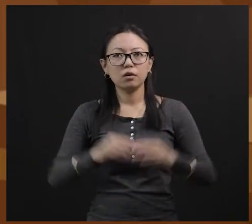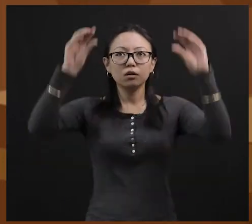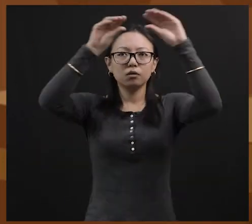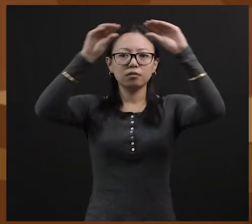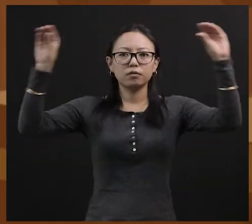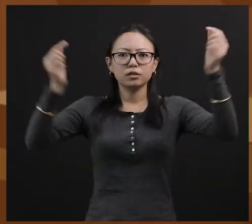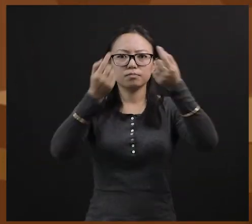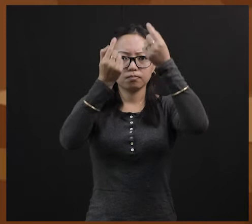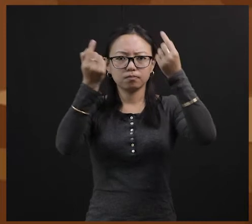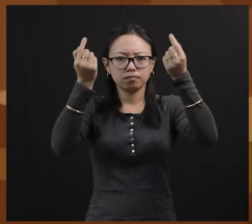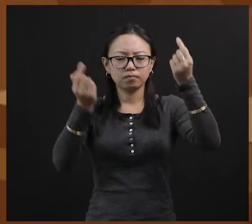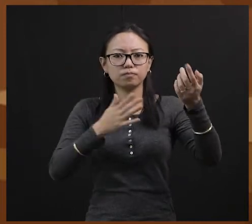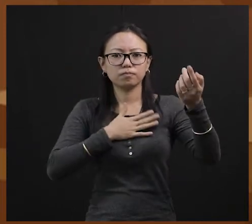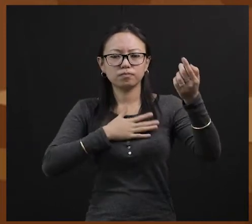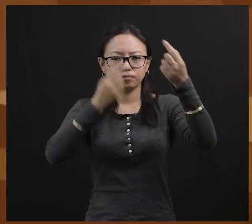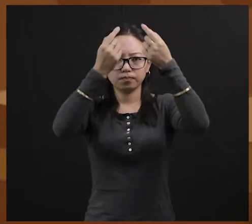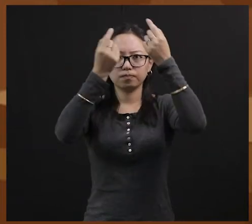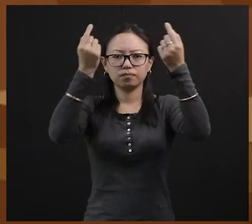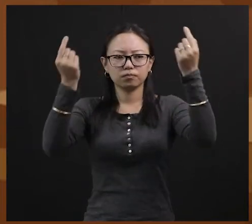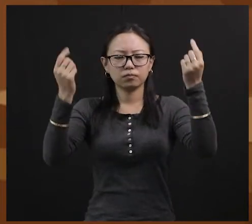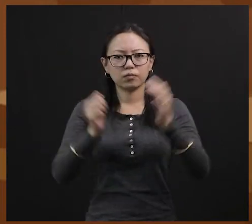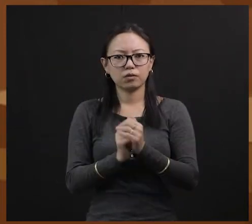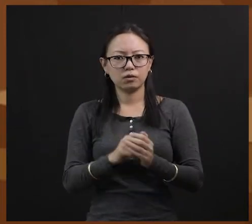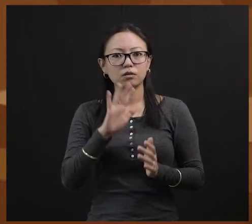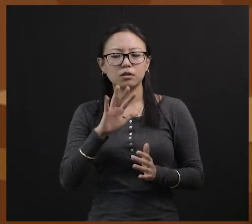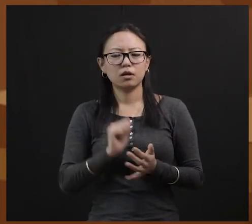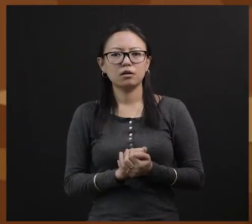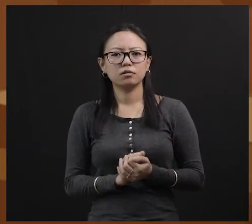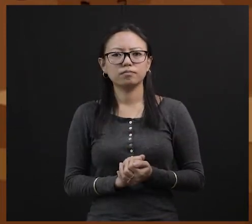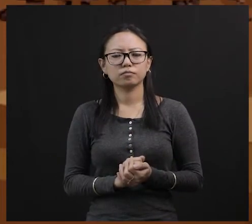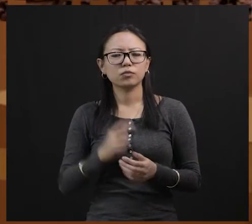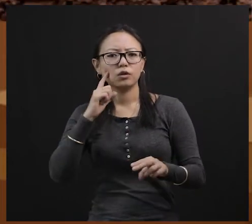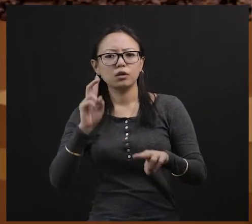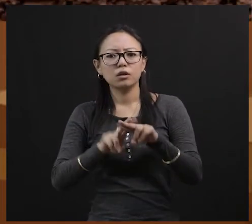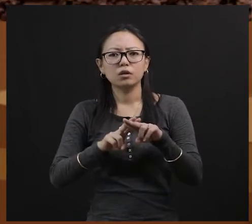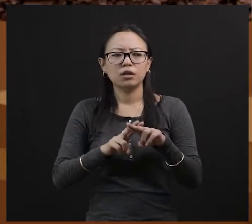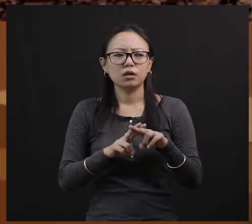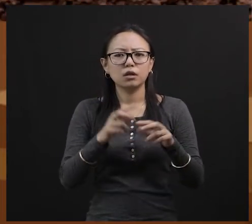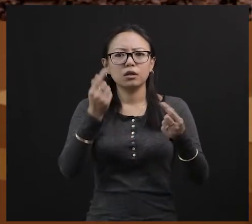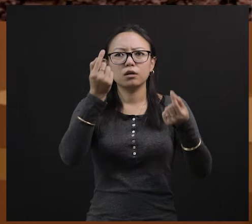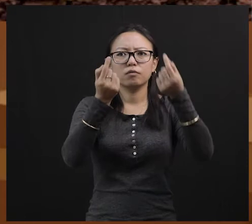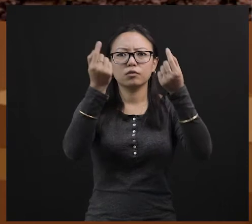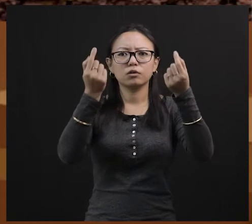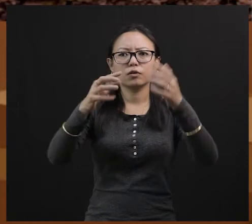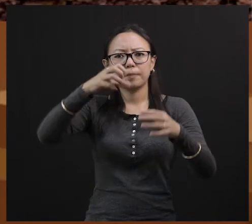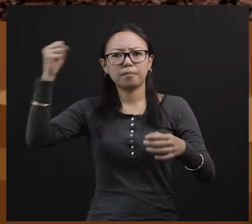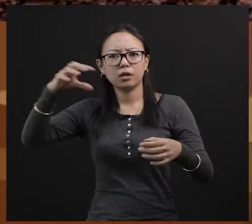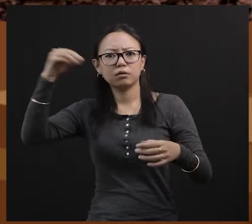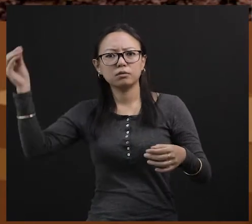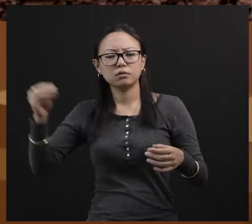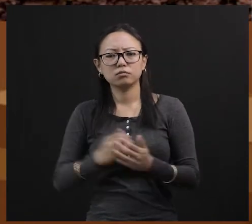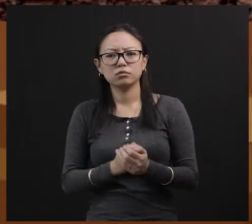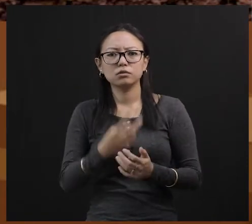find, children? If you dig out all this, if you remove all these green grasses, what will you find? You will find something like